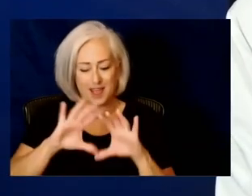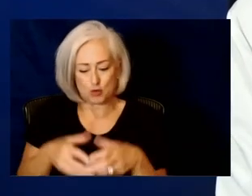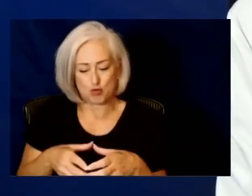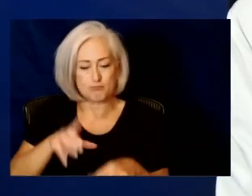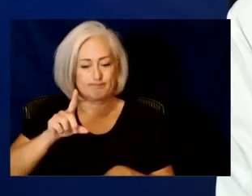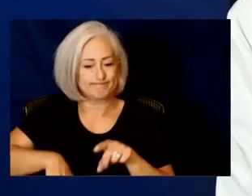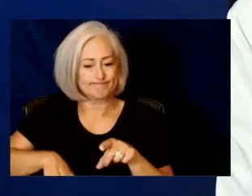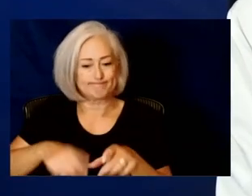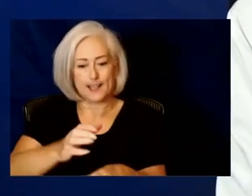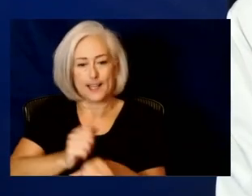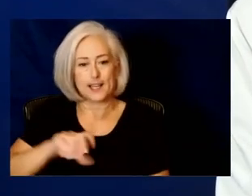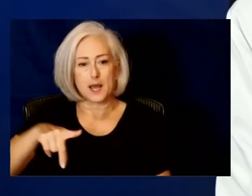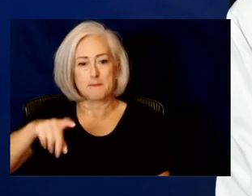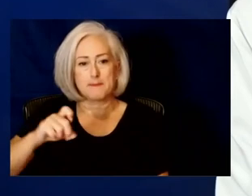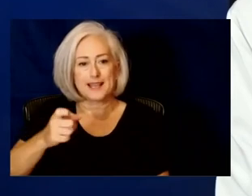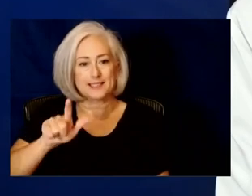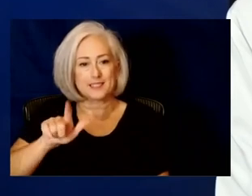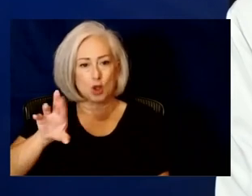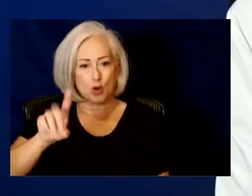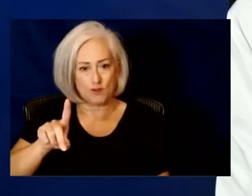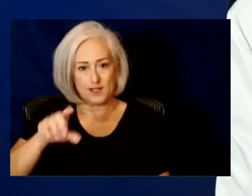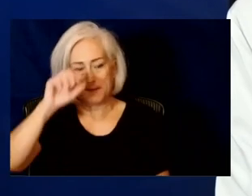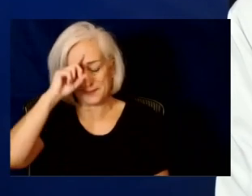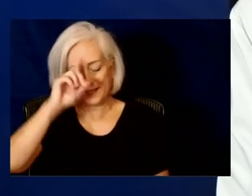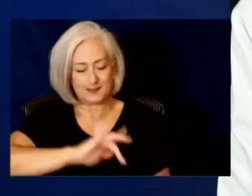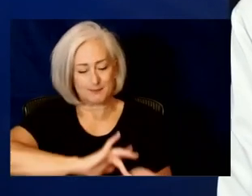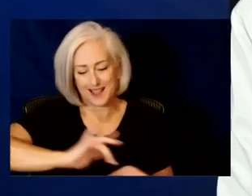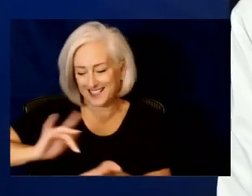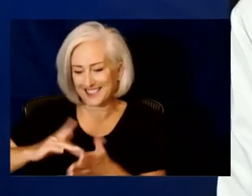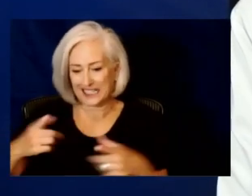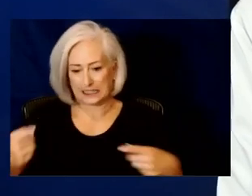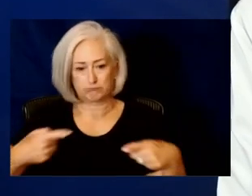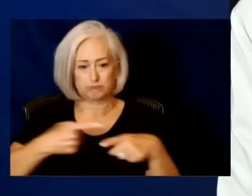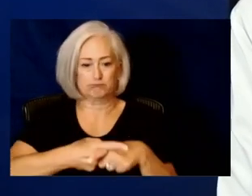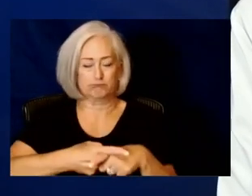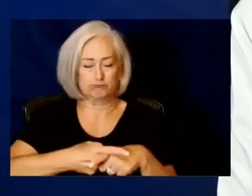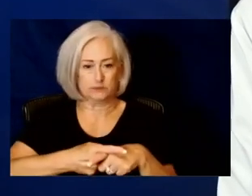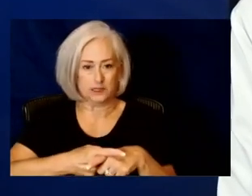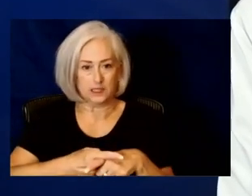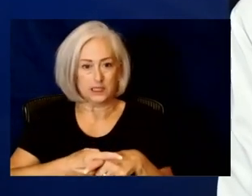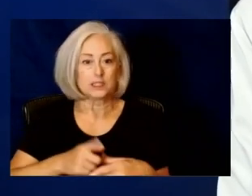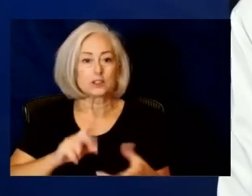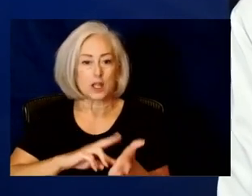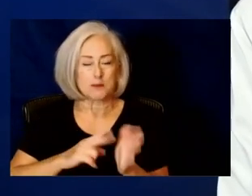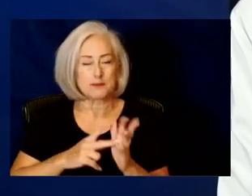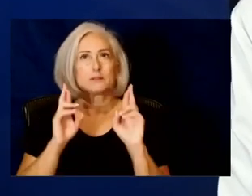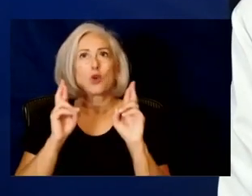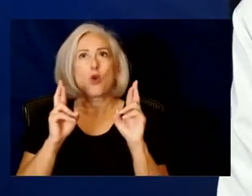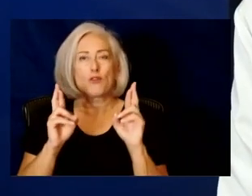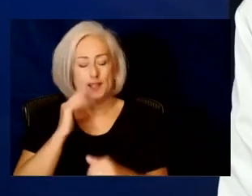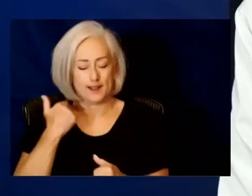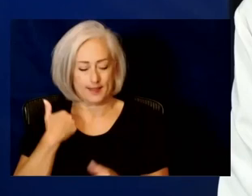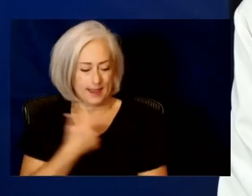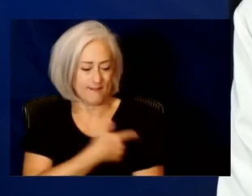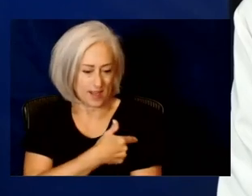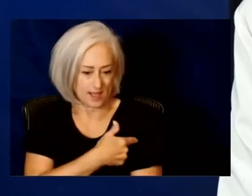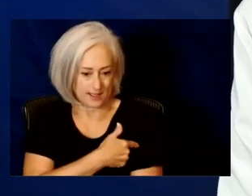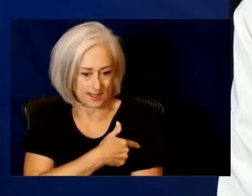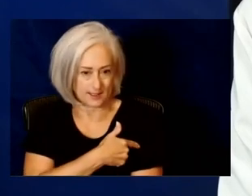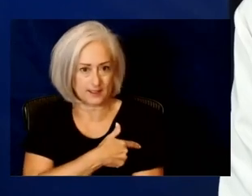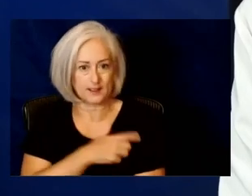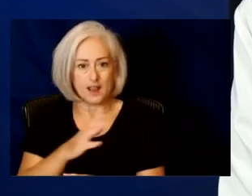Paxlovid because of drug-drug interactions. And so you're really left with, hopefully they've been vaccinated, gotten the Evusheld, which they're supposed to get